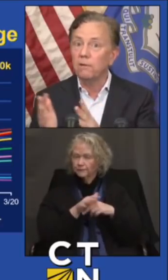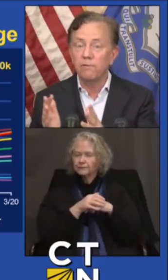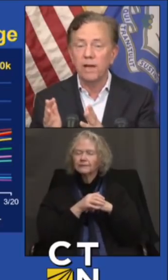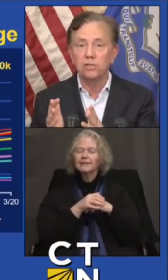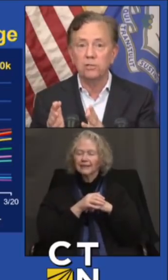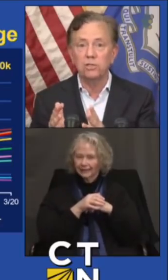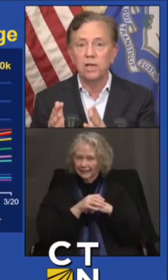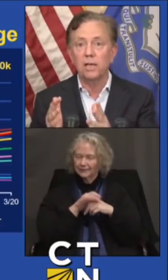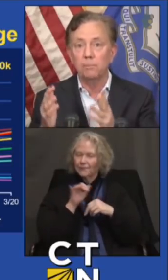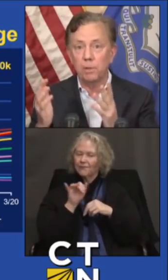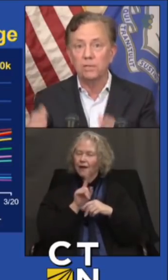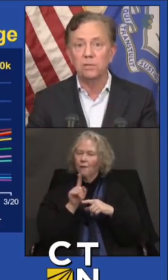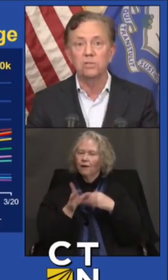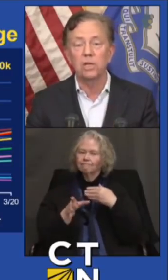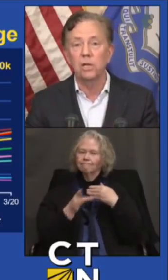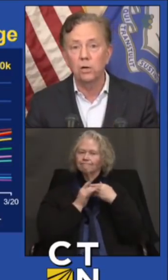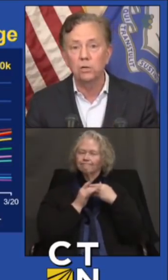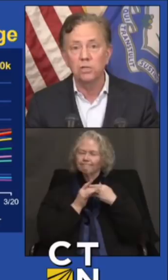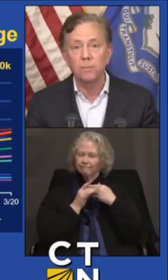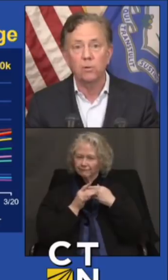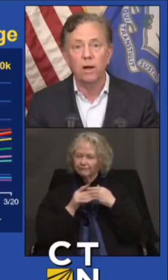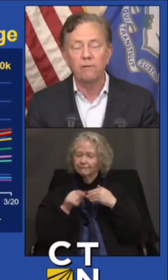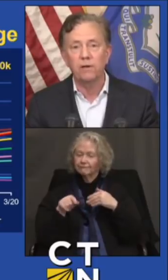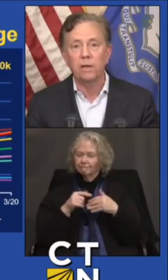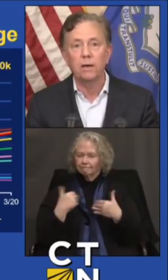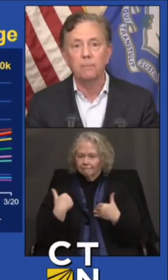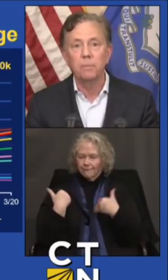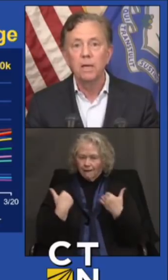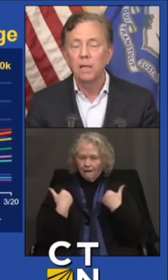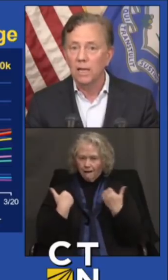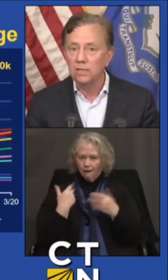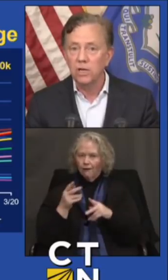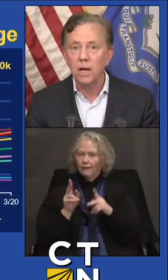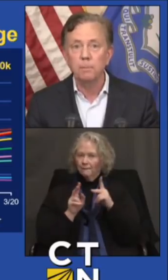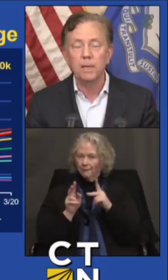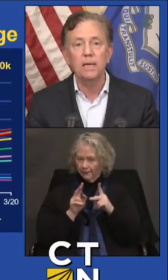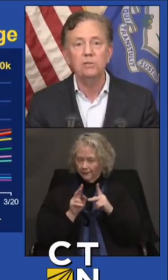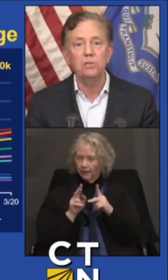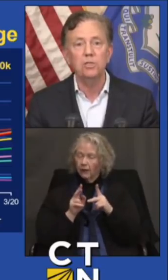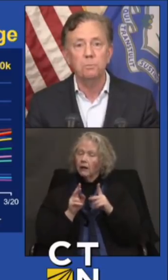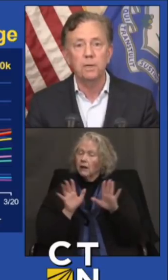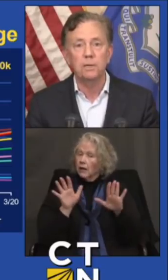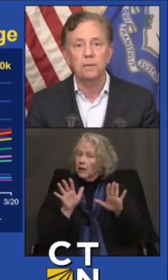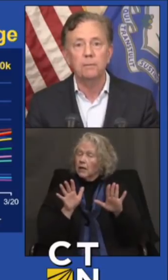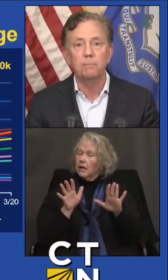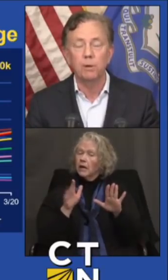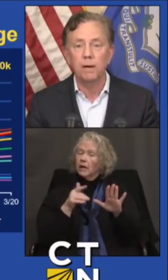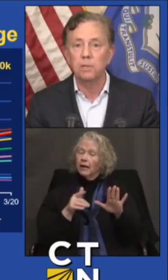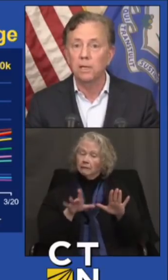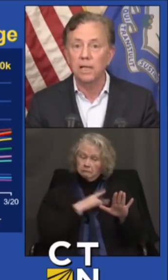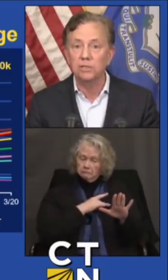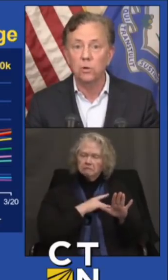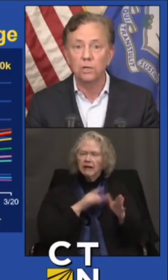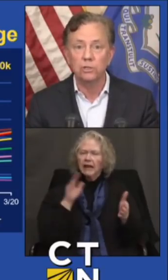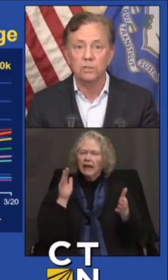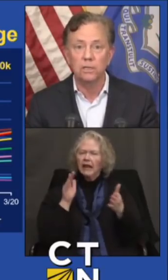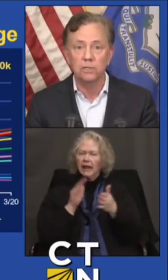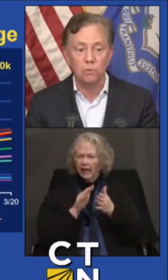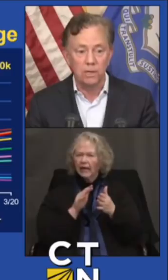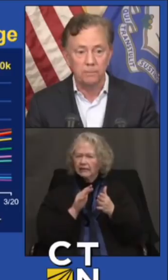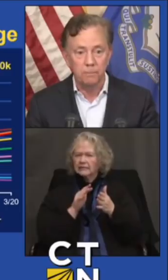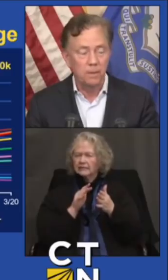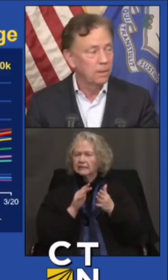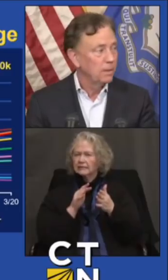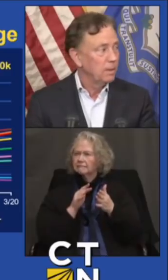where the infections are taking place. It's a younger demographic. Less complications, but perhaps a little less caution